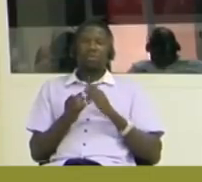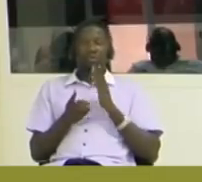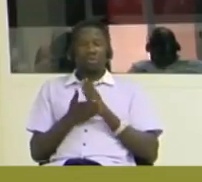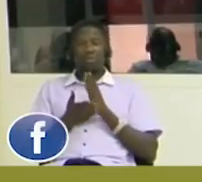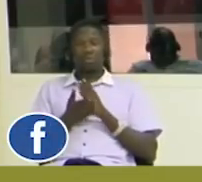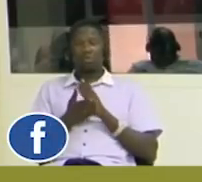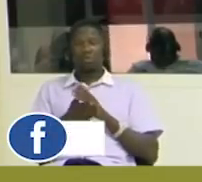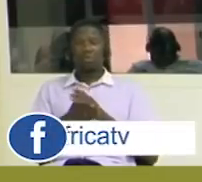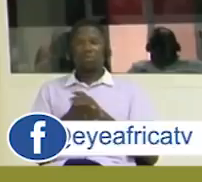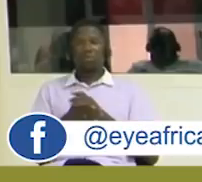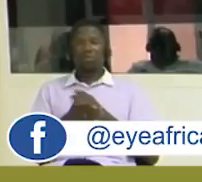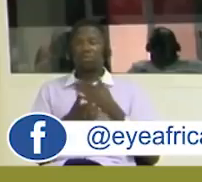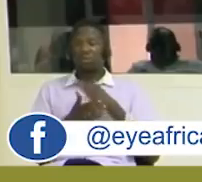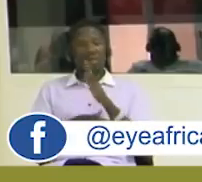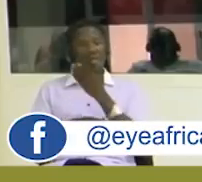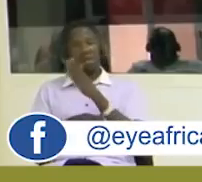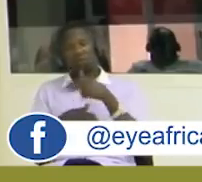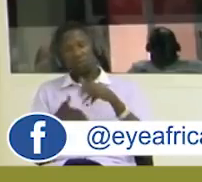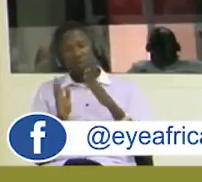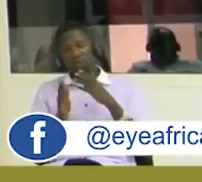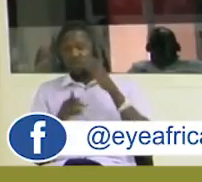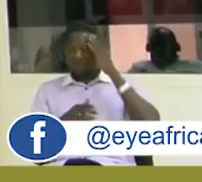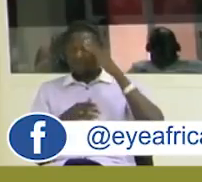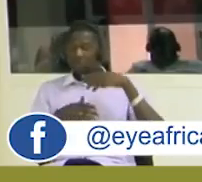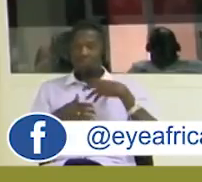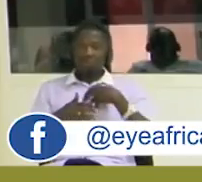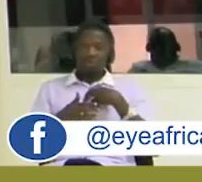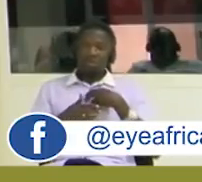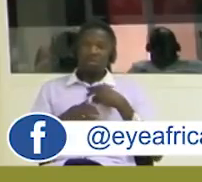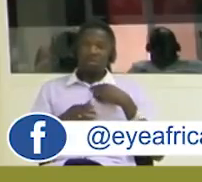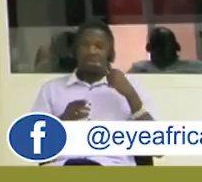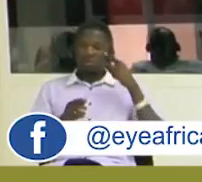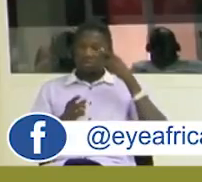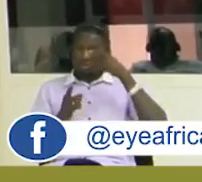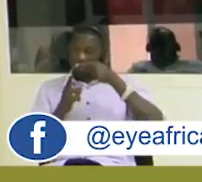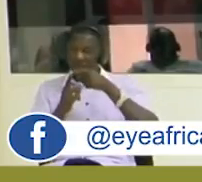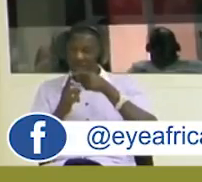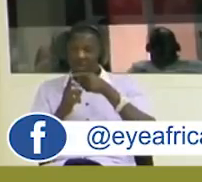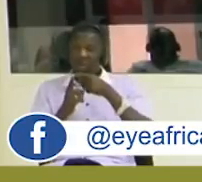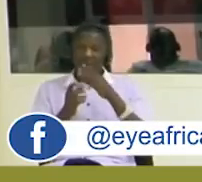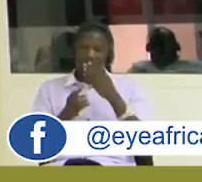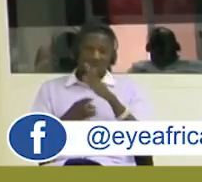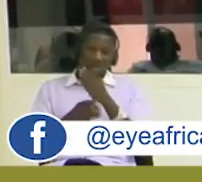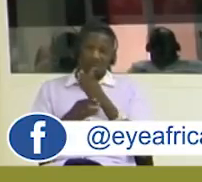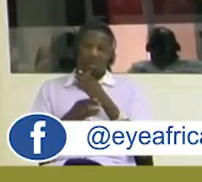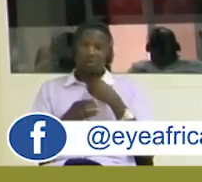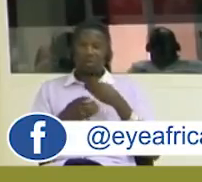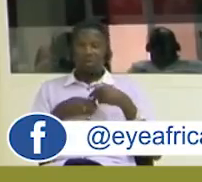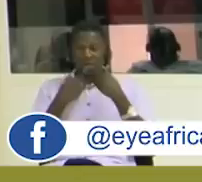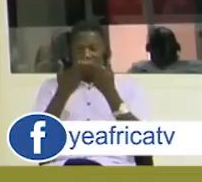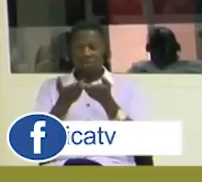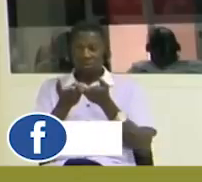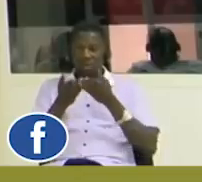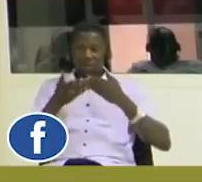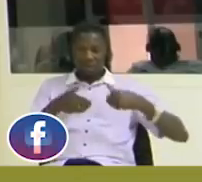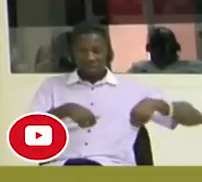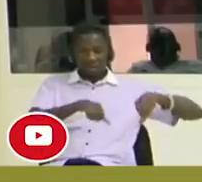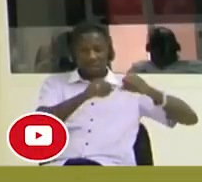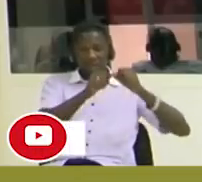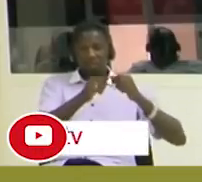Definitely. So, but anyway, sir, I don't want to point to any excuse. I will give you my side of the